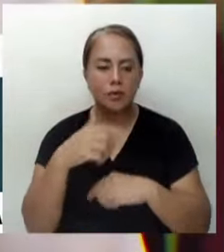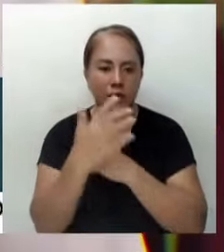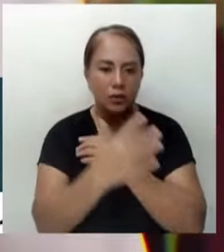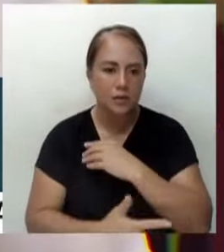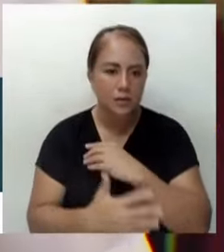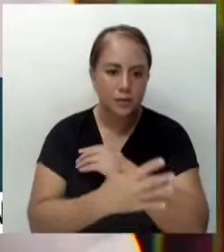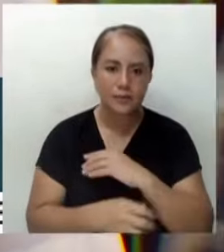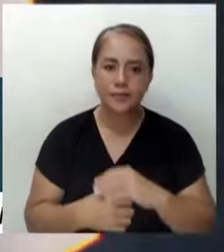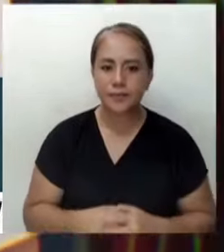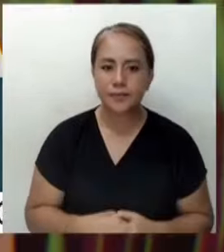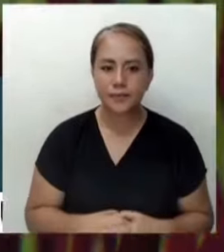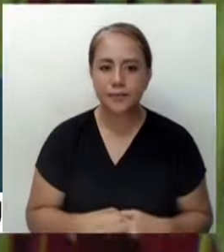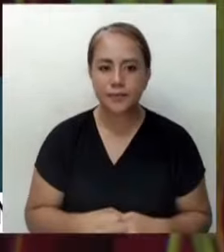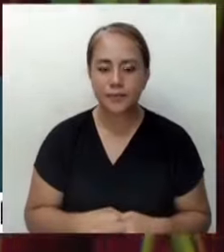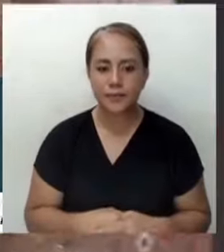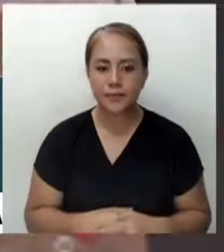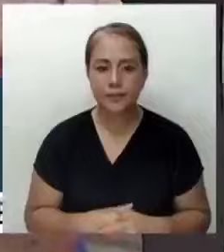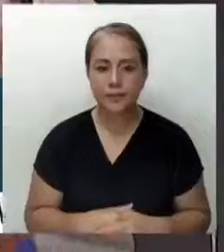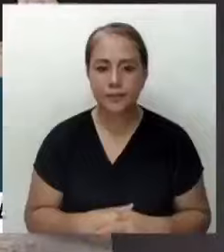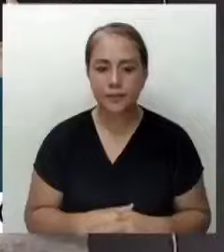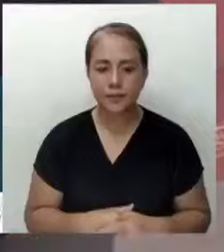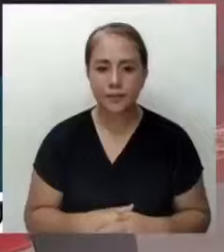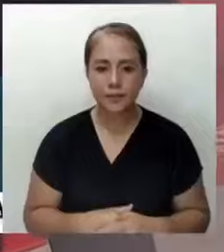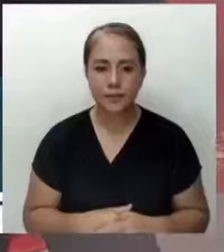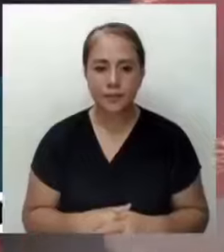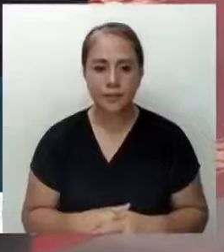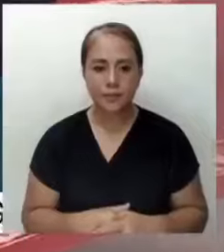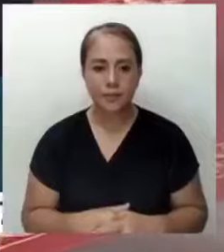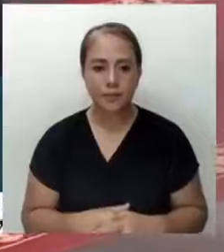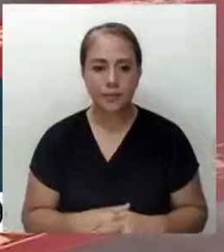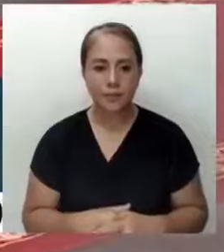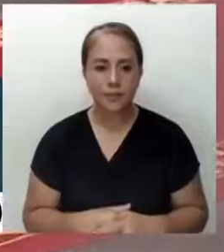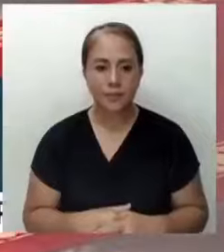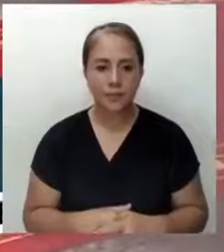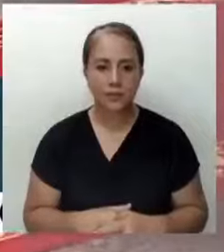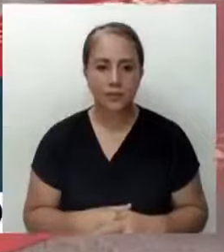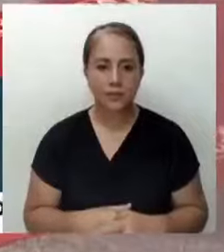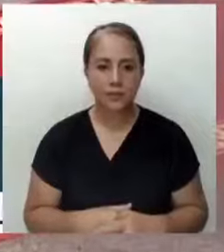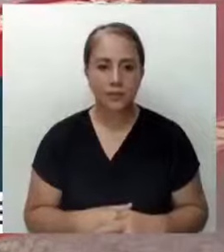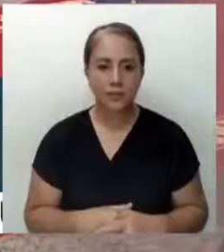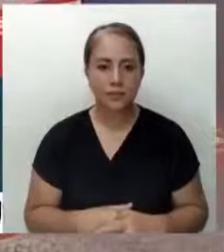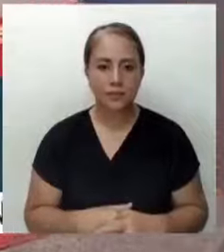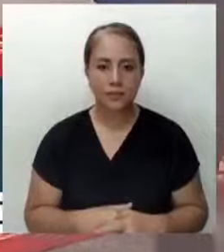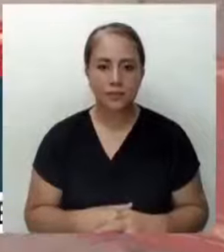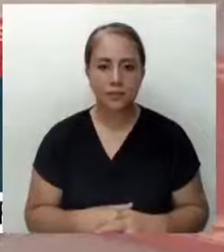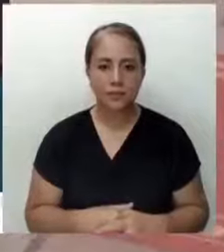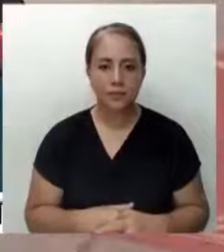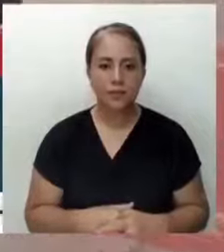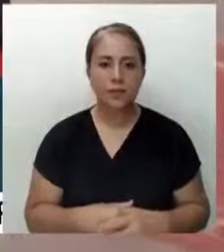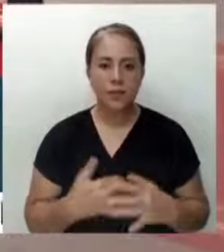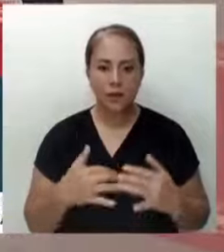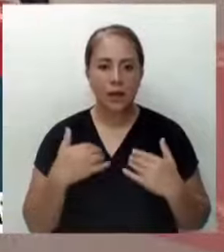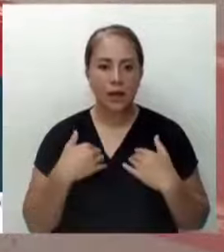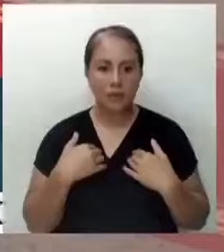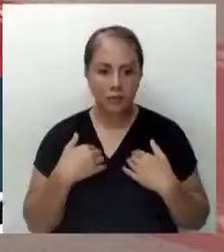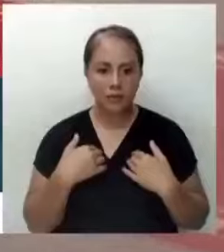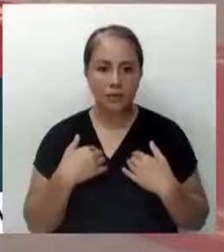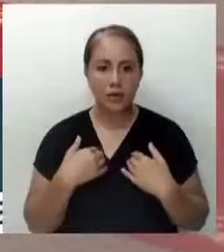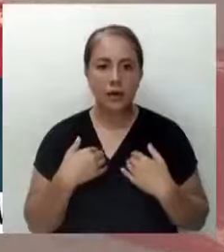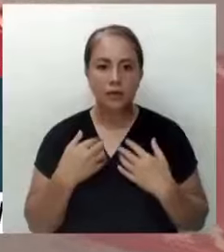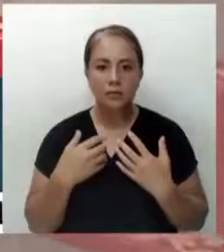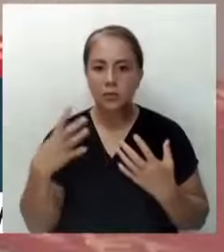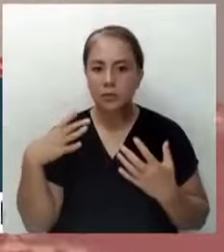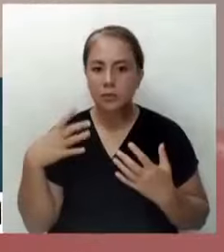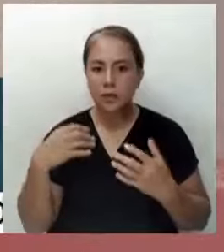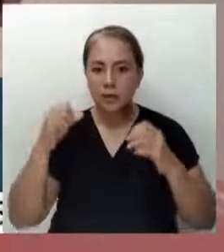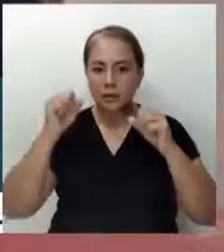For me, Carmina, we have yet to get a copy of the agreements